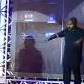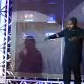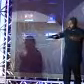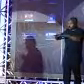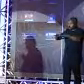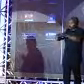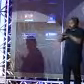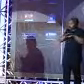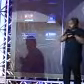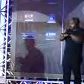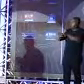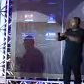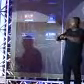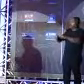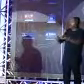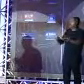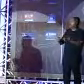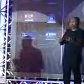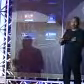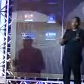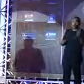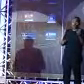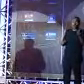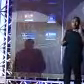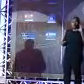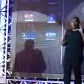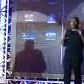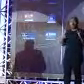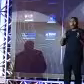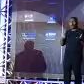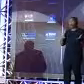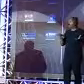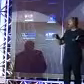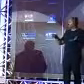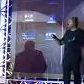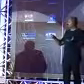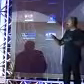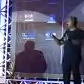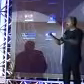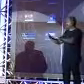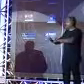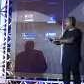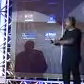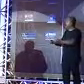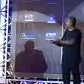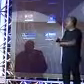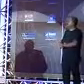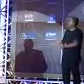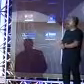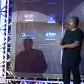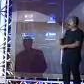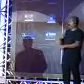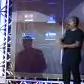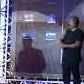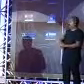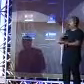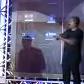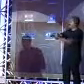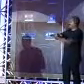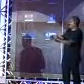And so the human being, if we are going to be used, has to be